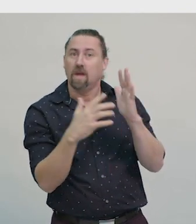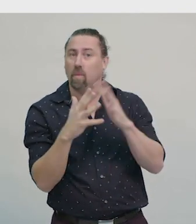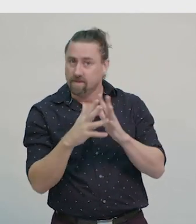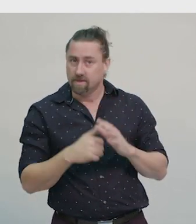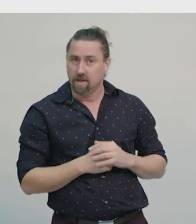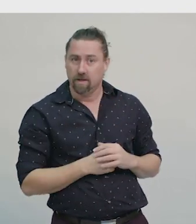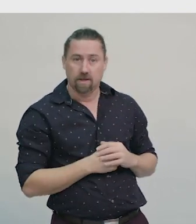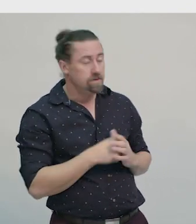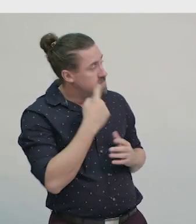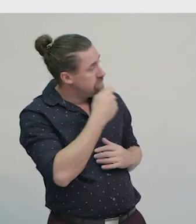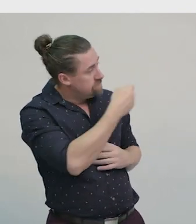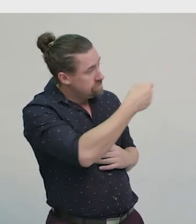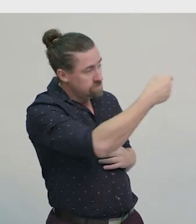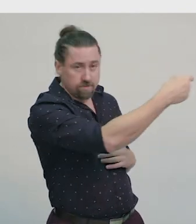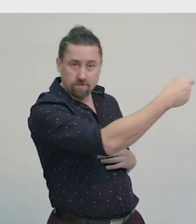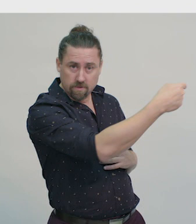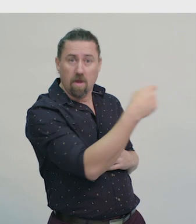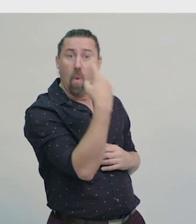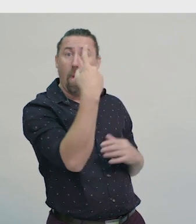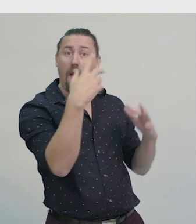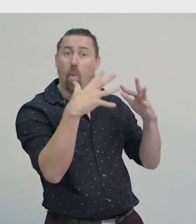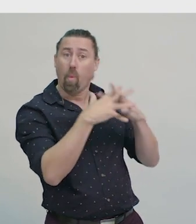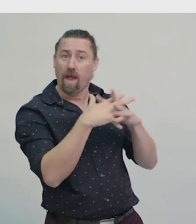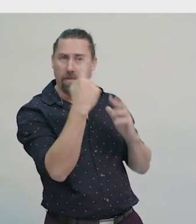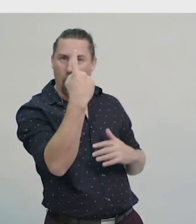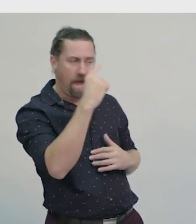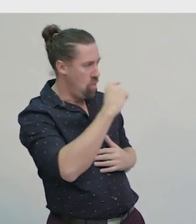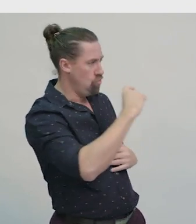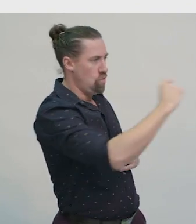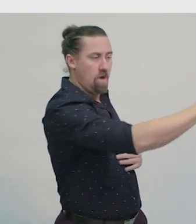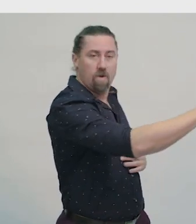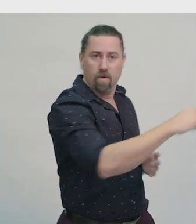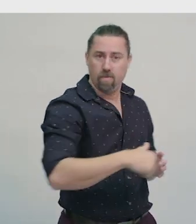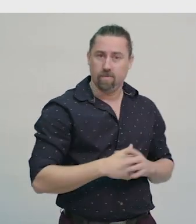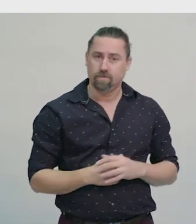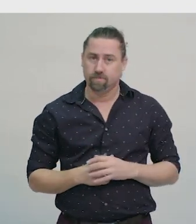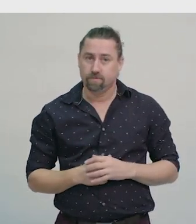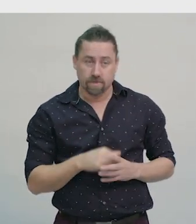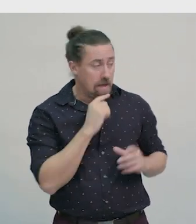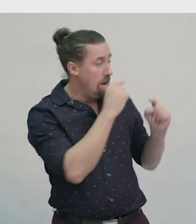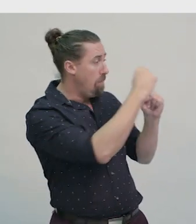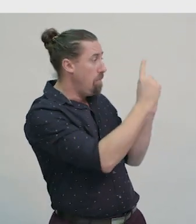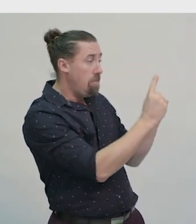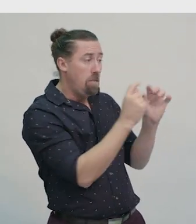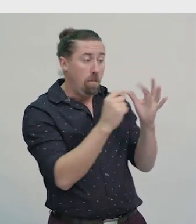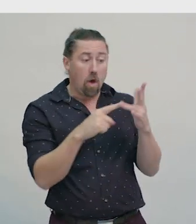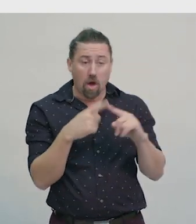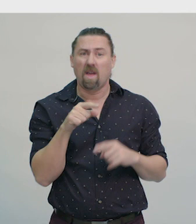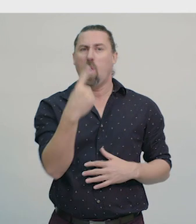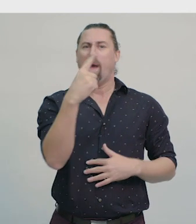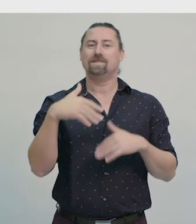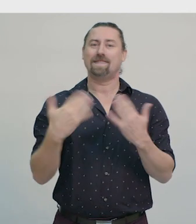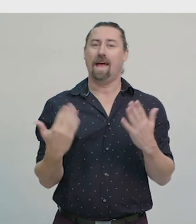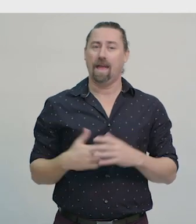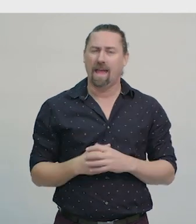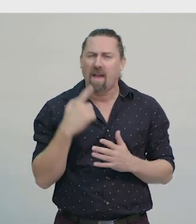that each week is in one row. Each box represents a day. There is a number